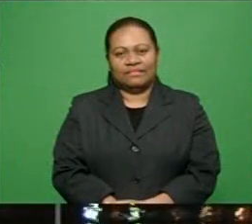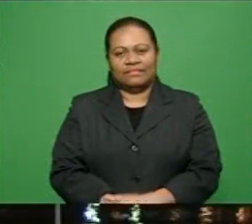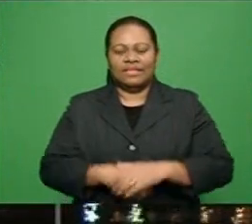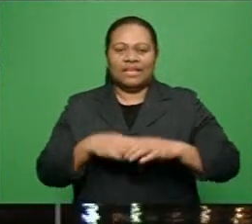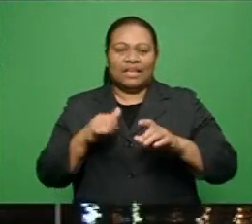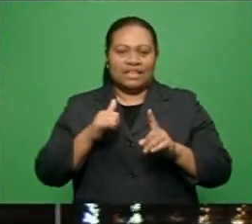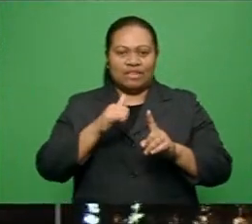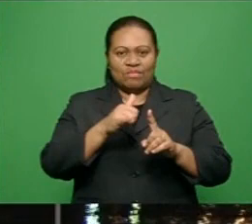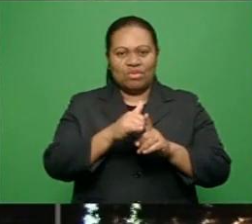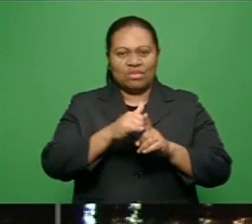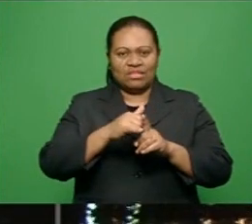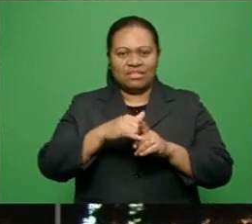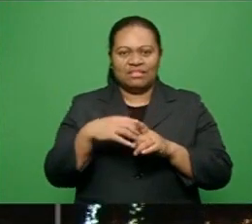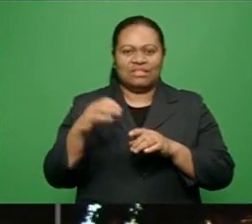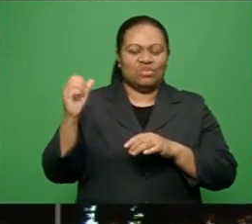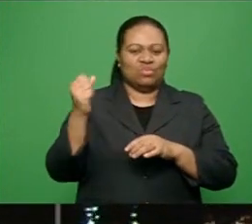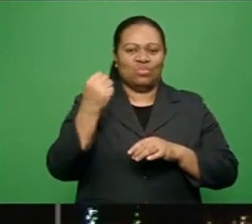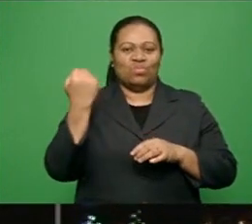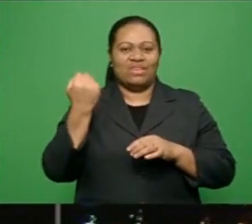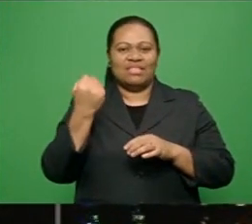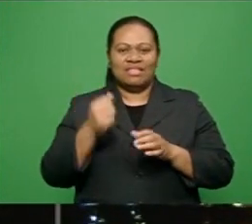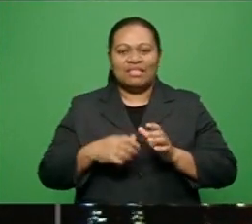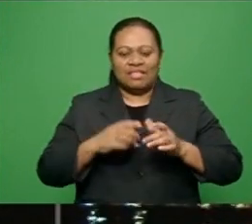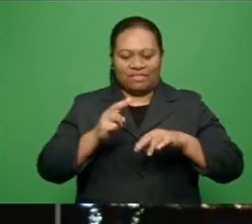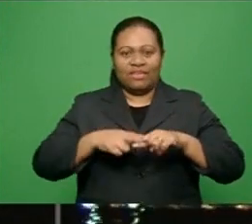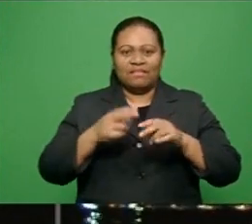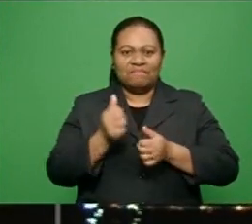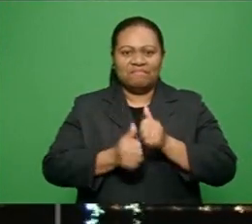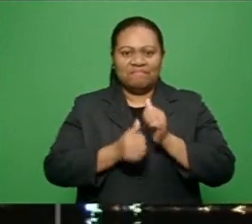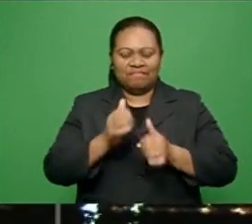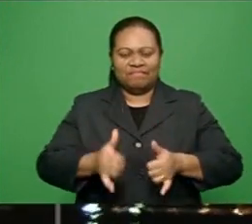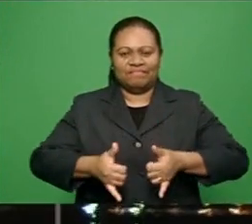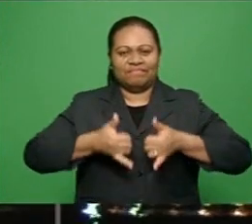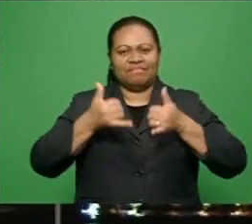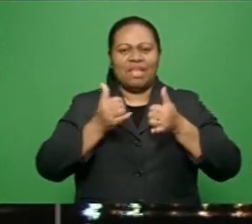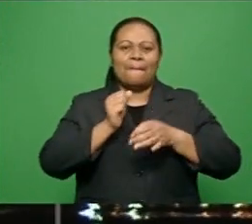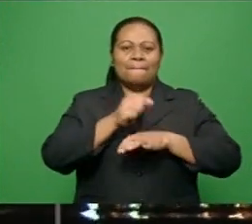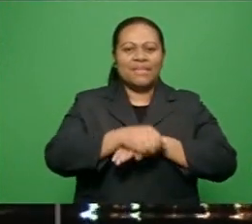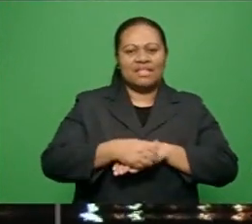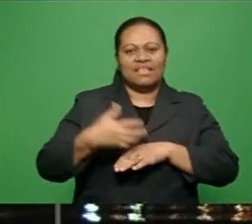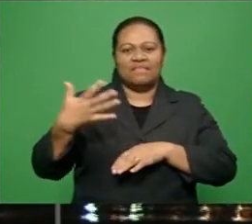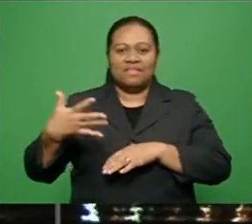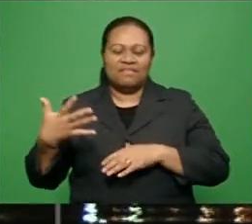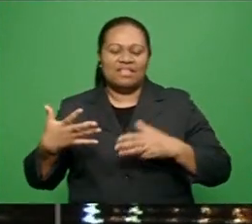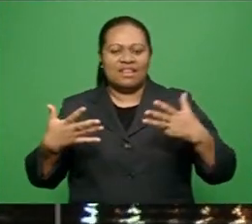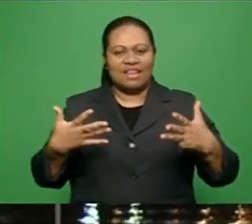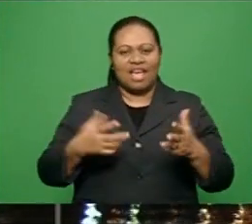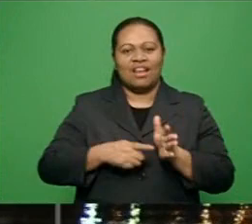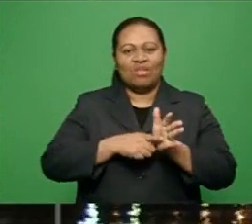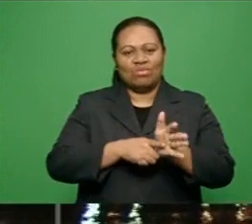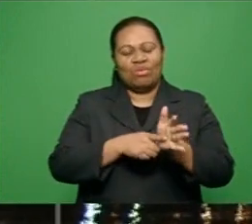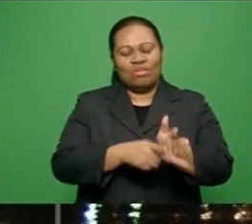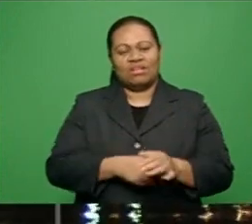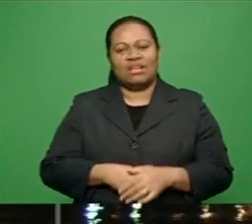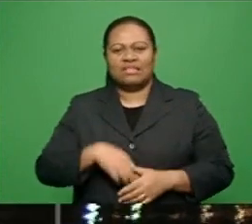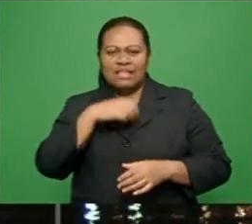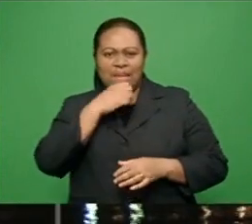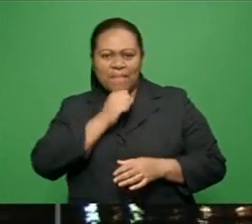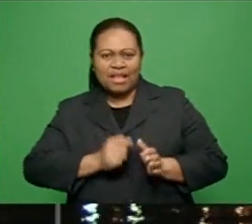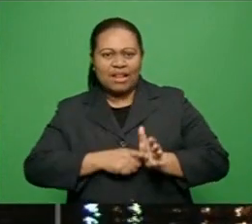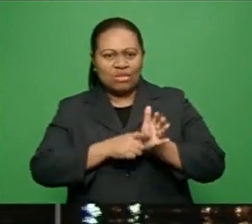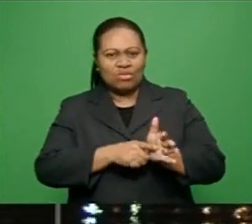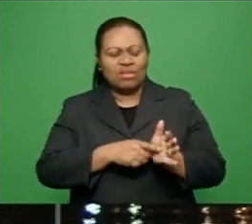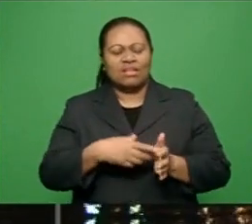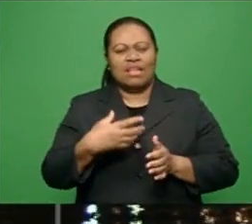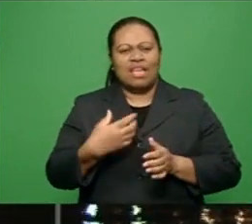Namosi has defended the Fairbrother Sullivan Trophy, beating Lautoka 59 this afternoon. A 14-man Lautoka side put up a